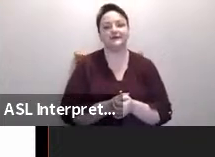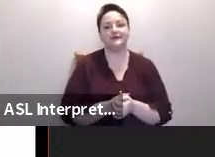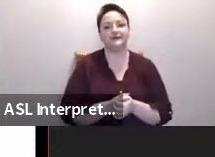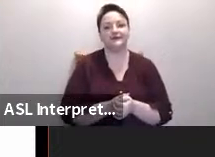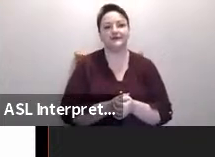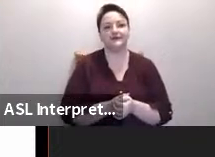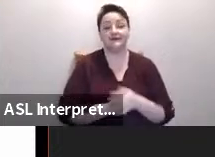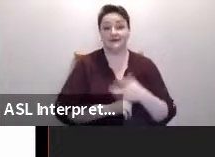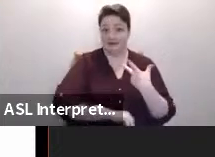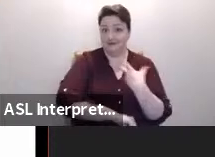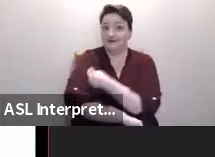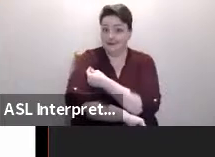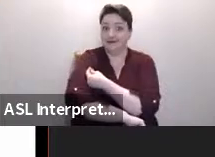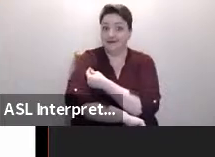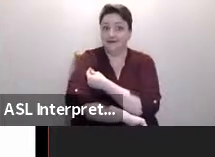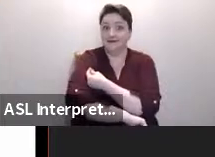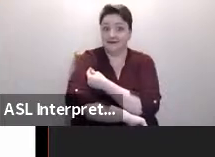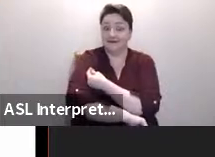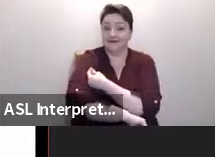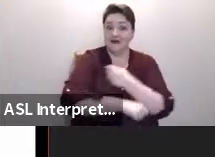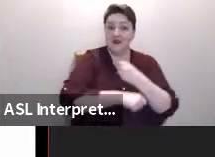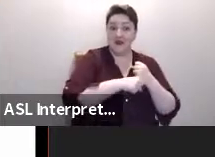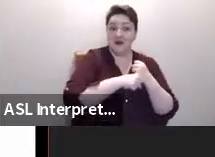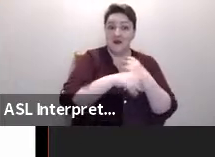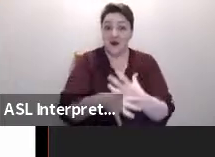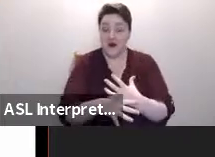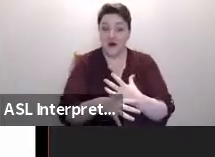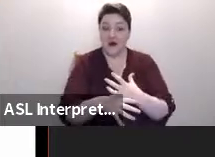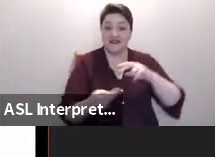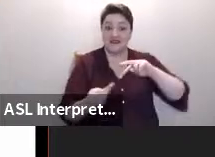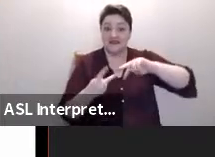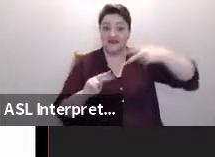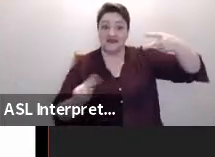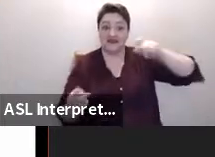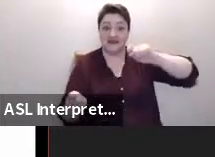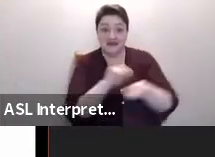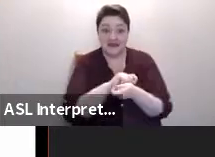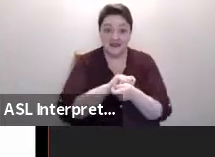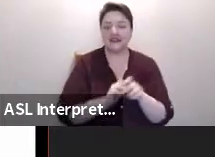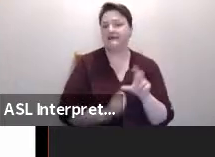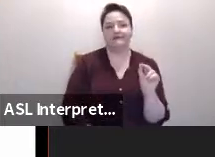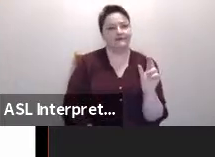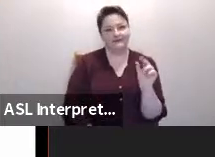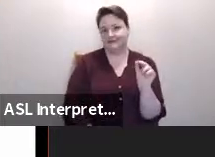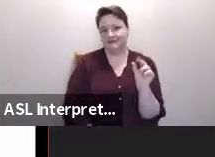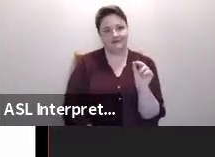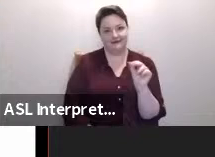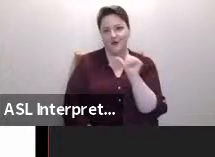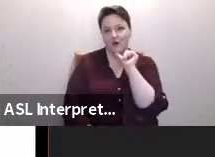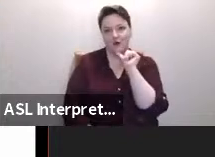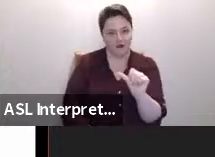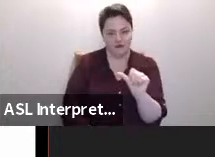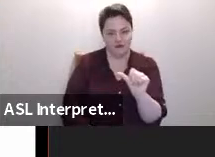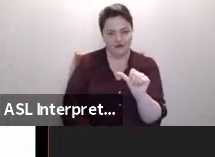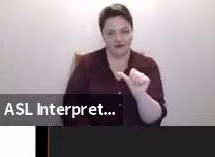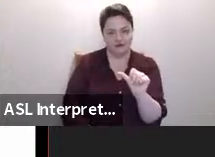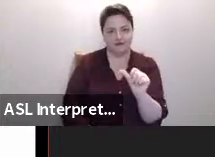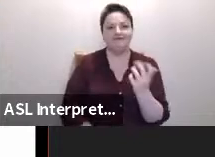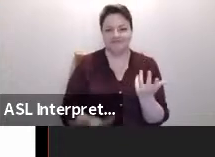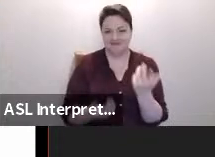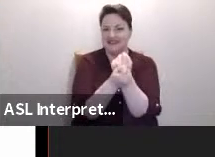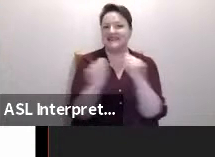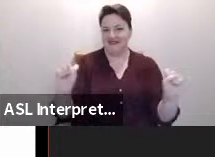These vaccines do not alter your DNA. They do not change your DNA, and they are safe. Next slide,